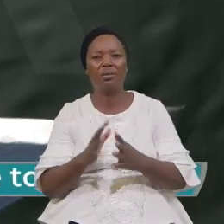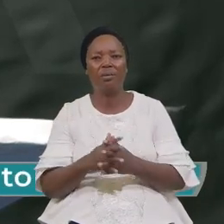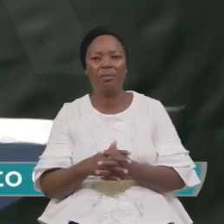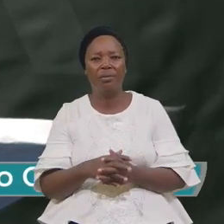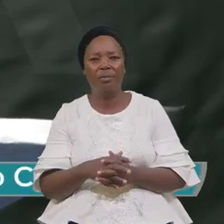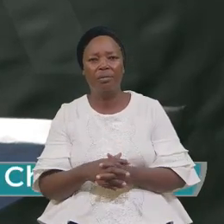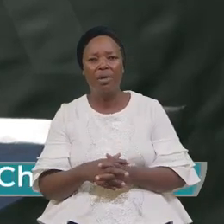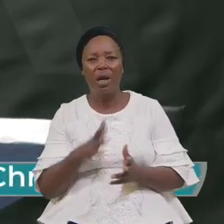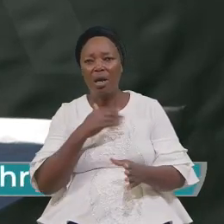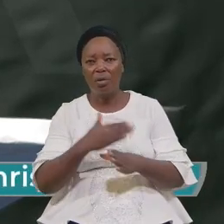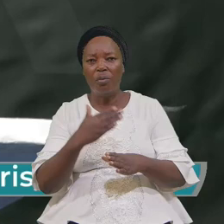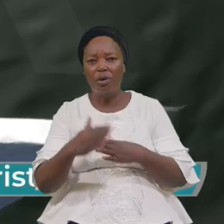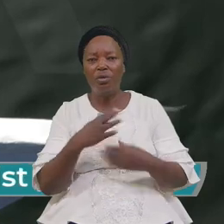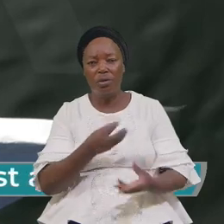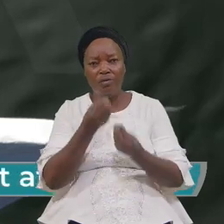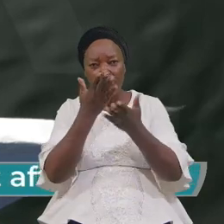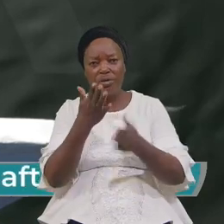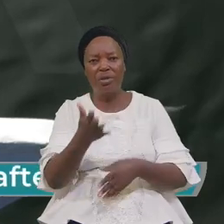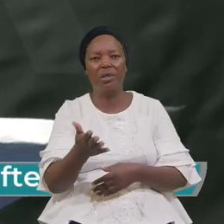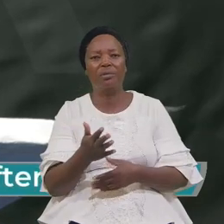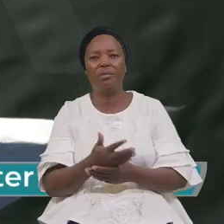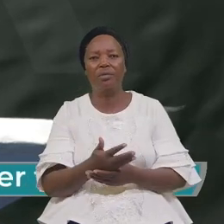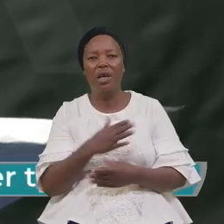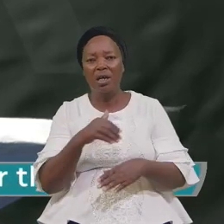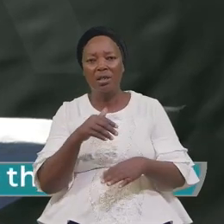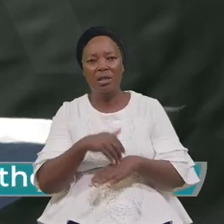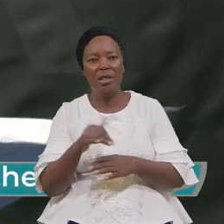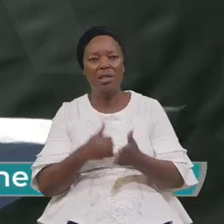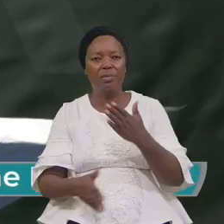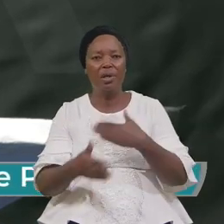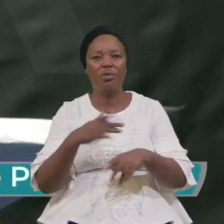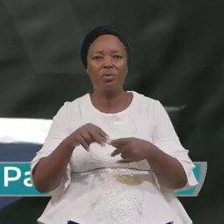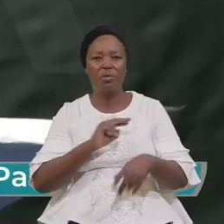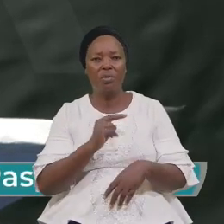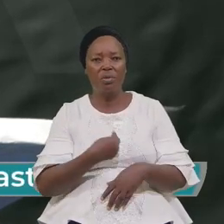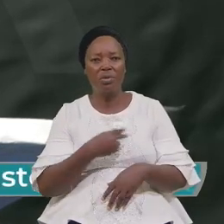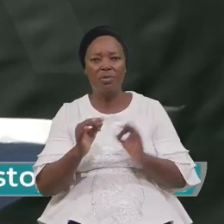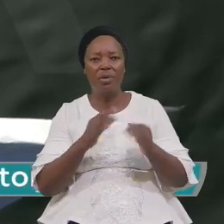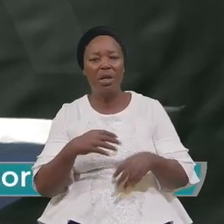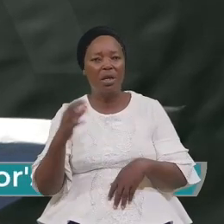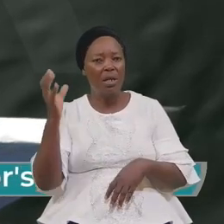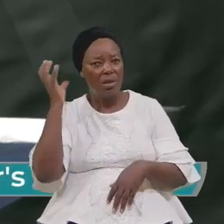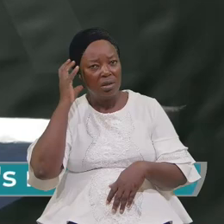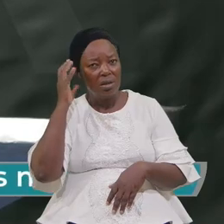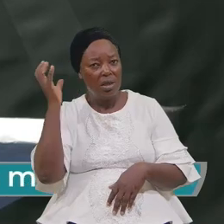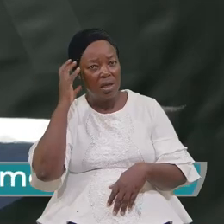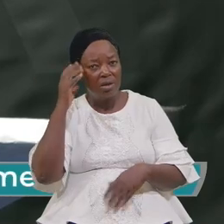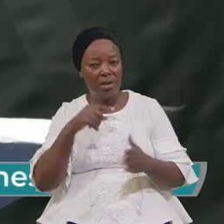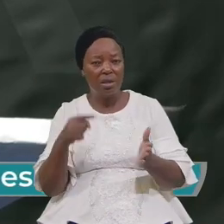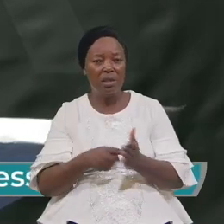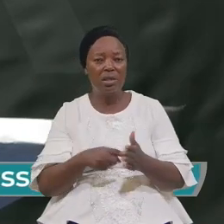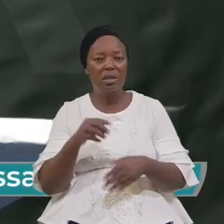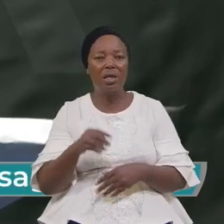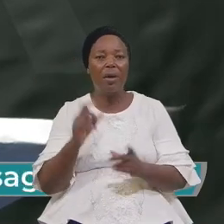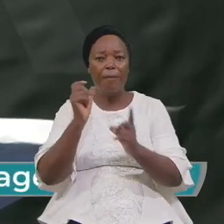Complete the pro format and send it back. If you have listened to this message and you have